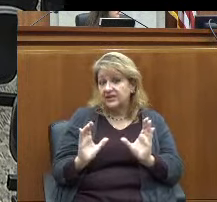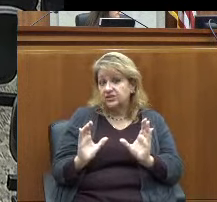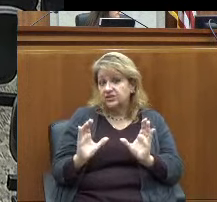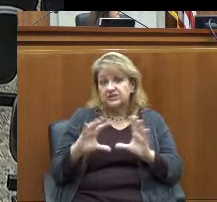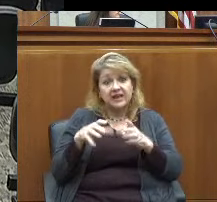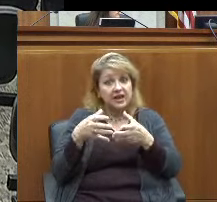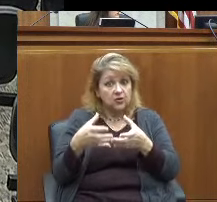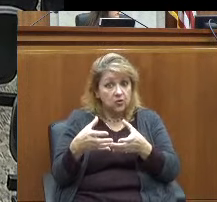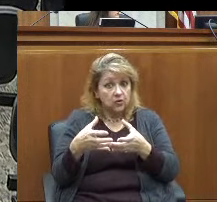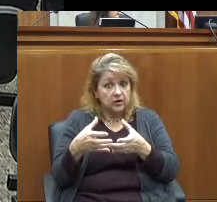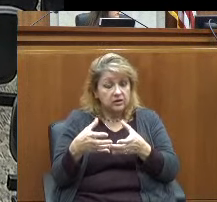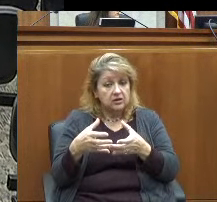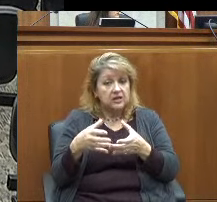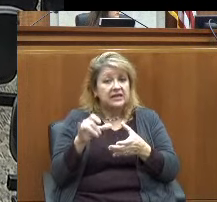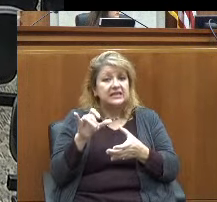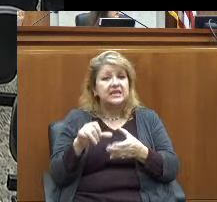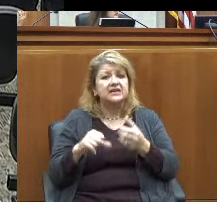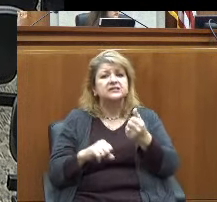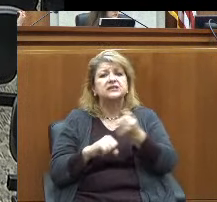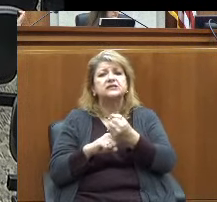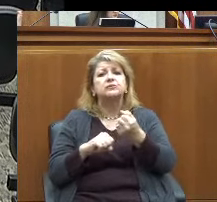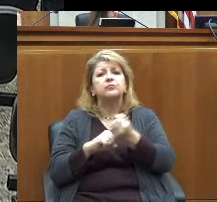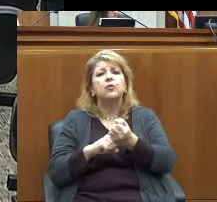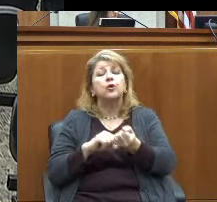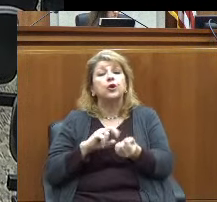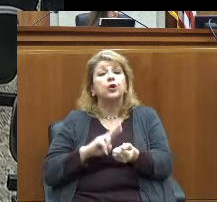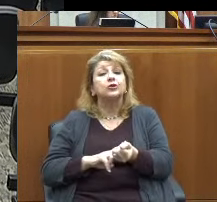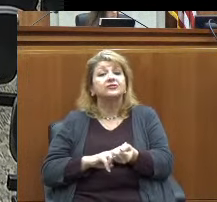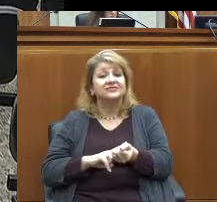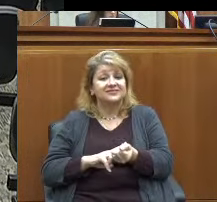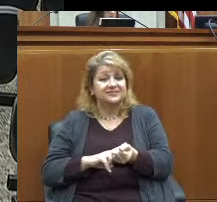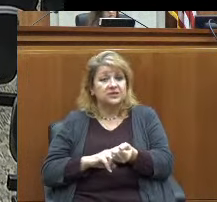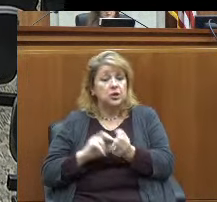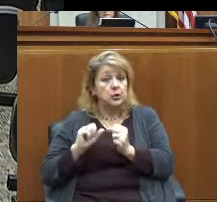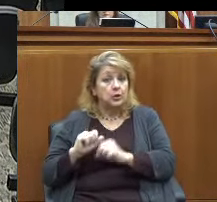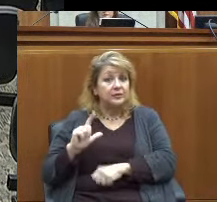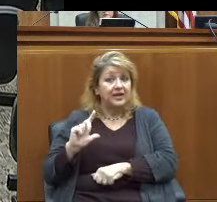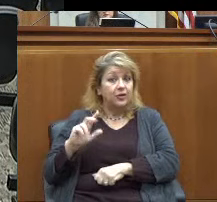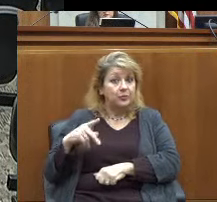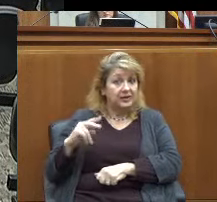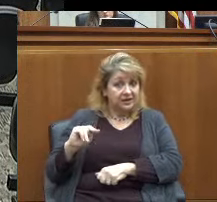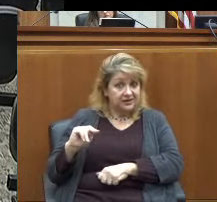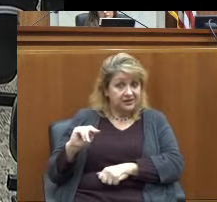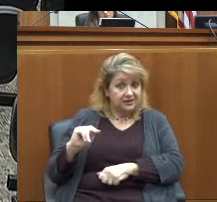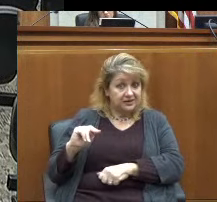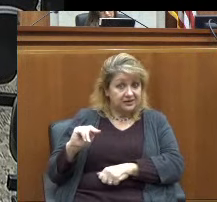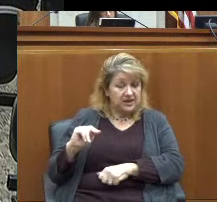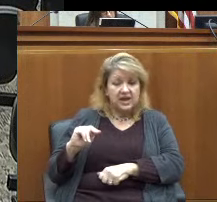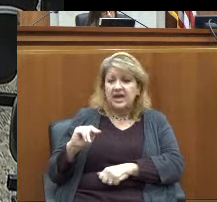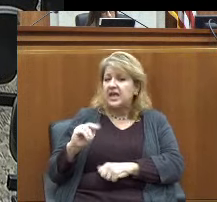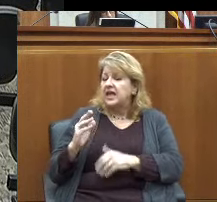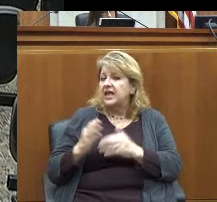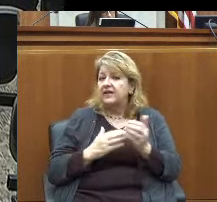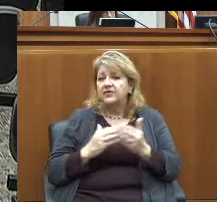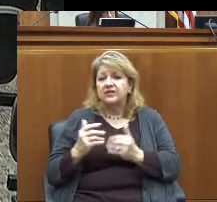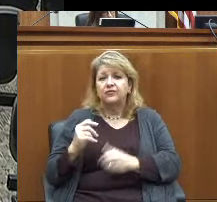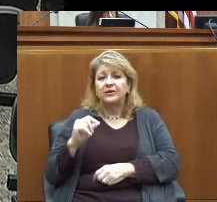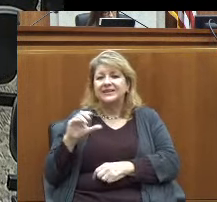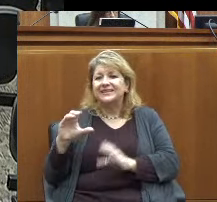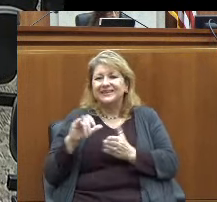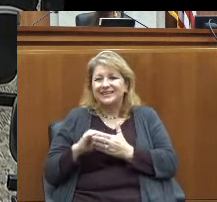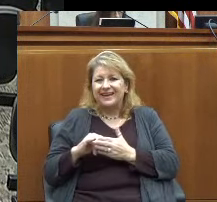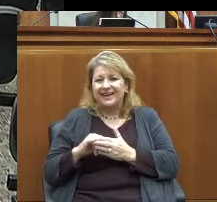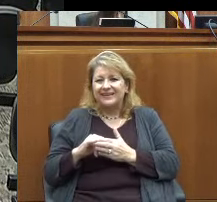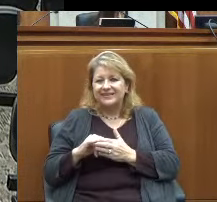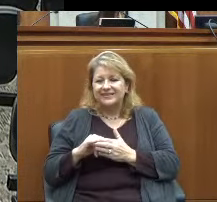category that would be basically a support nurse, which could be potentially an LPN. But even if we did